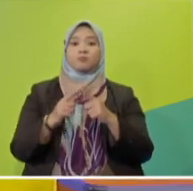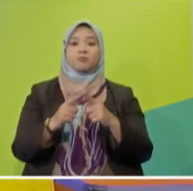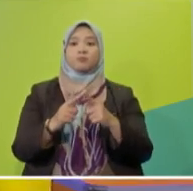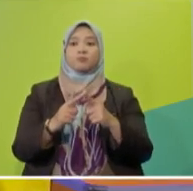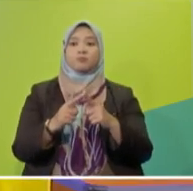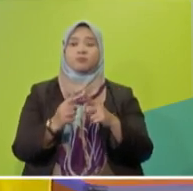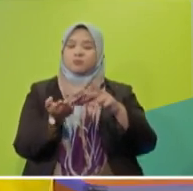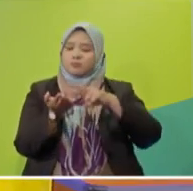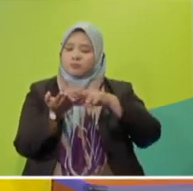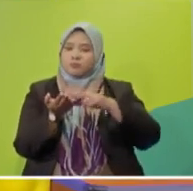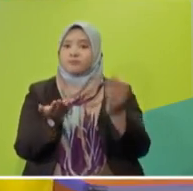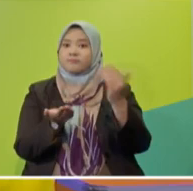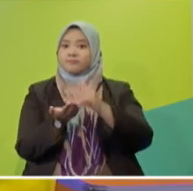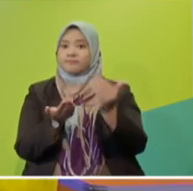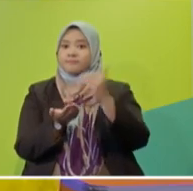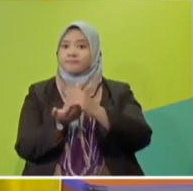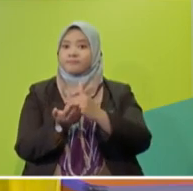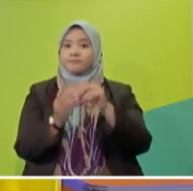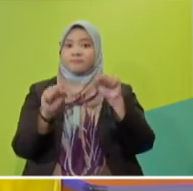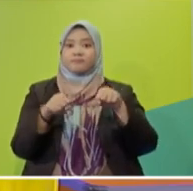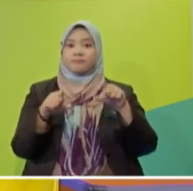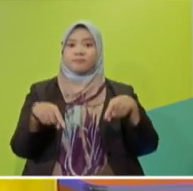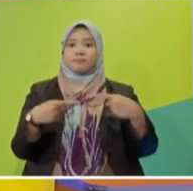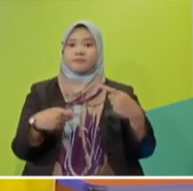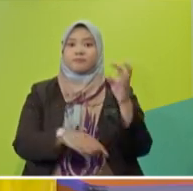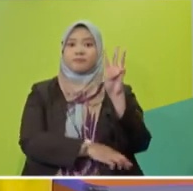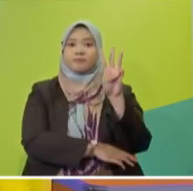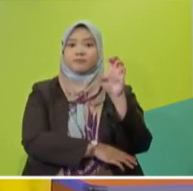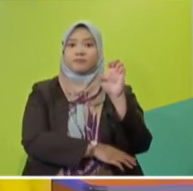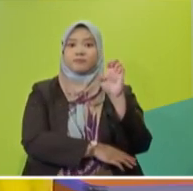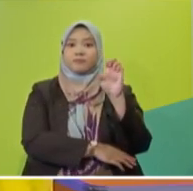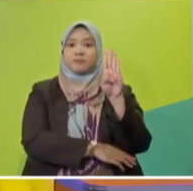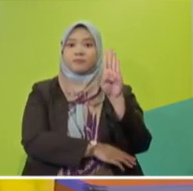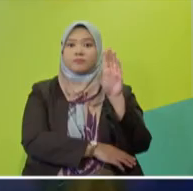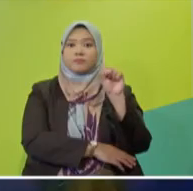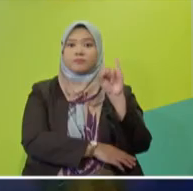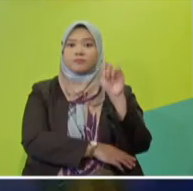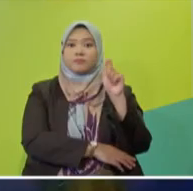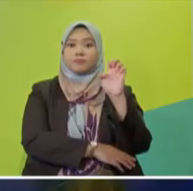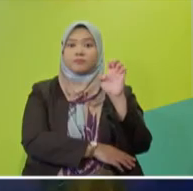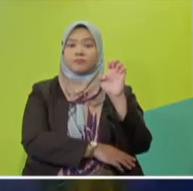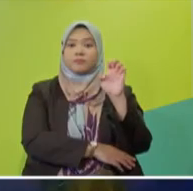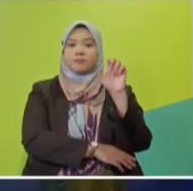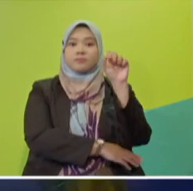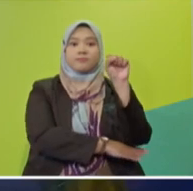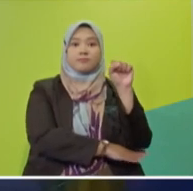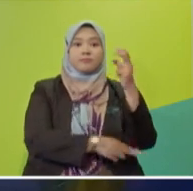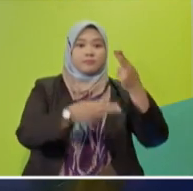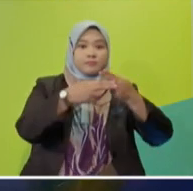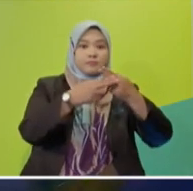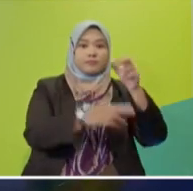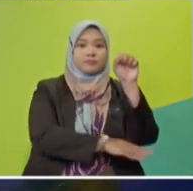enrichment activities in Sumbaku. Sumbaku. Yes. All right. And also, could you, maybe you would like to share